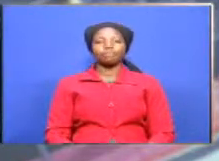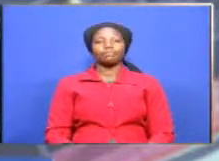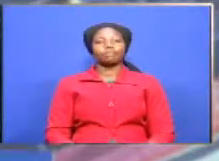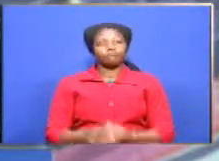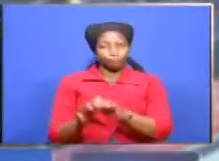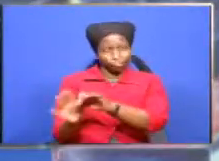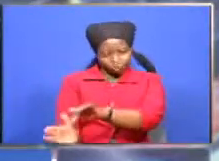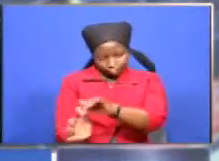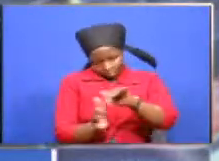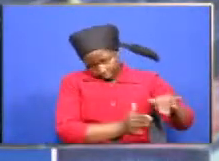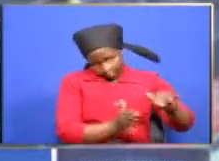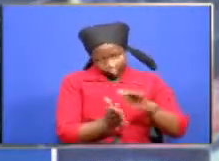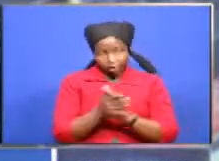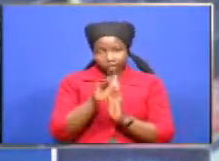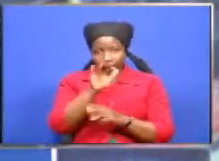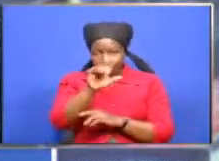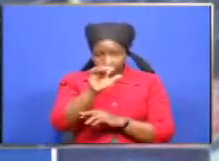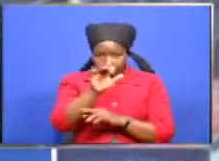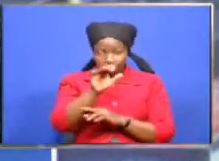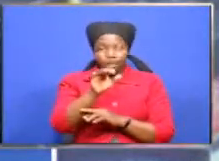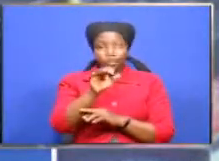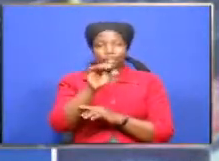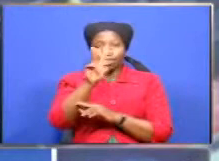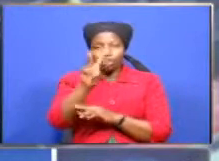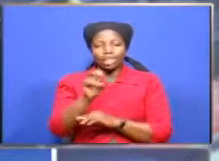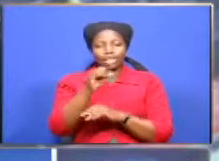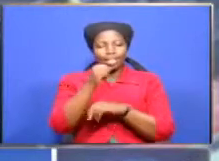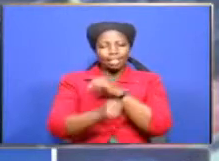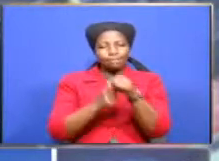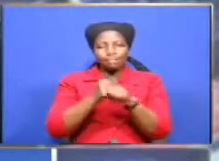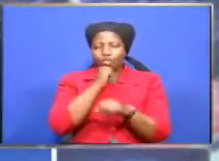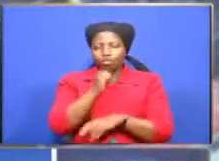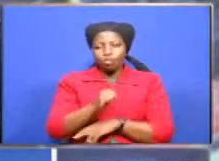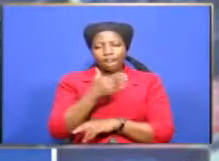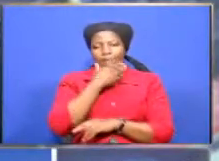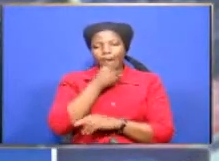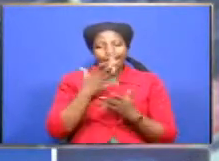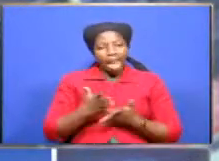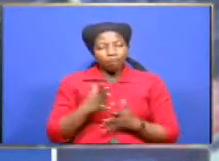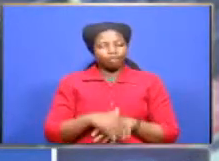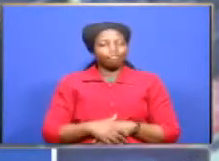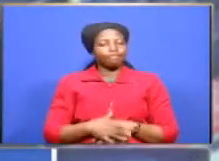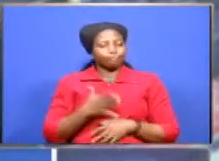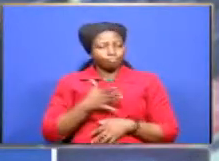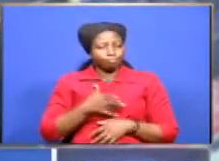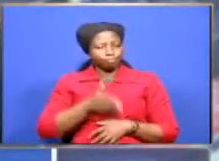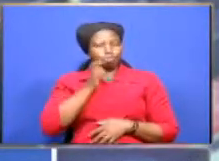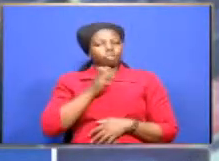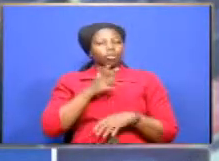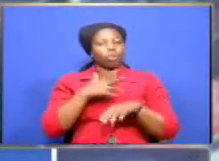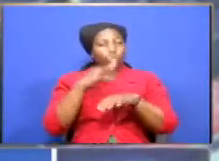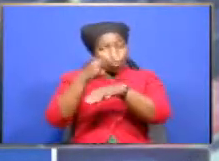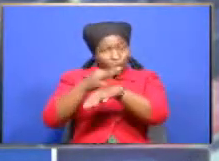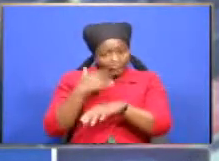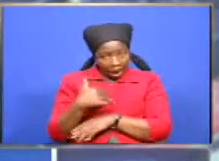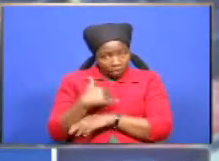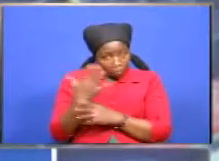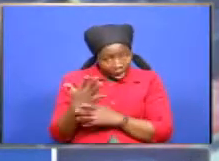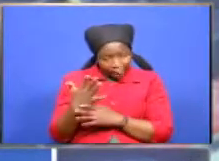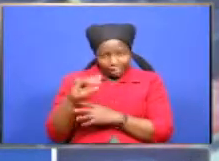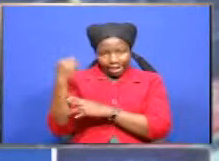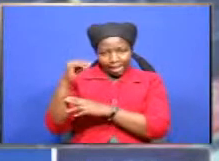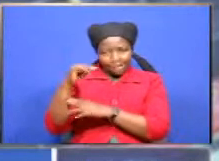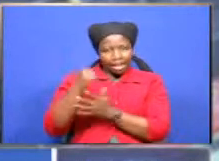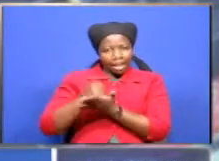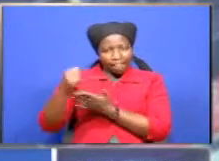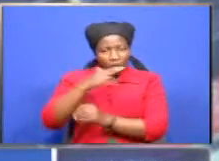Away from that report by Serfine, a 20-year-old man is nursing gunshot wounds at the Garissa Referral Hospital after he